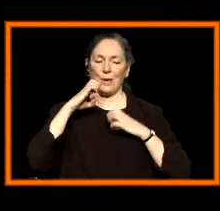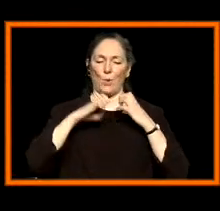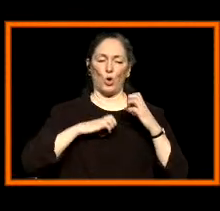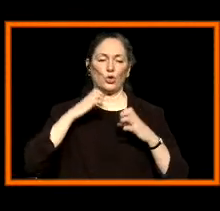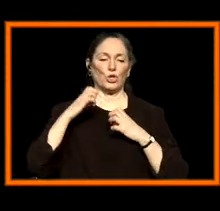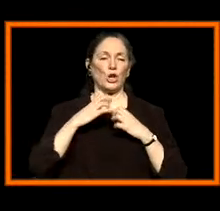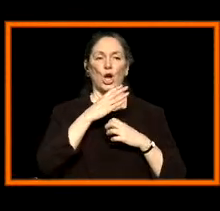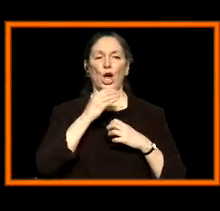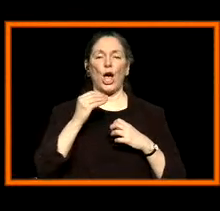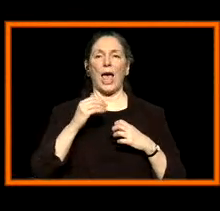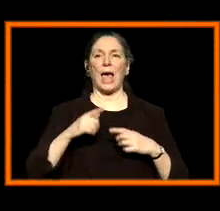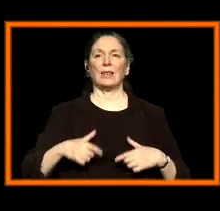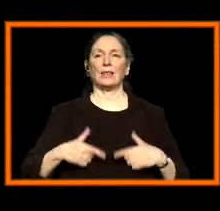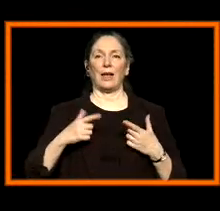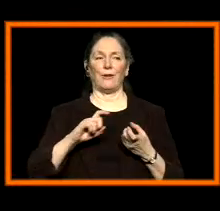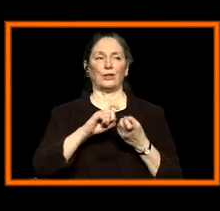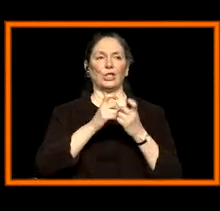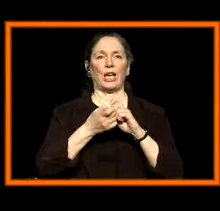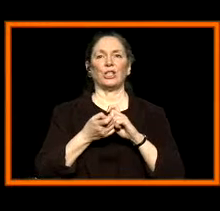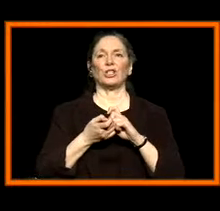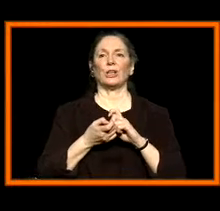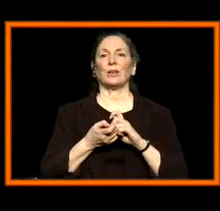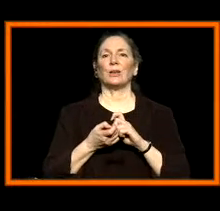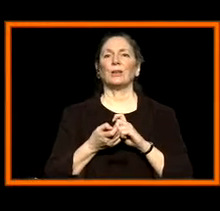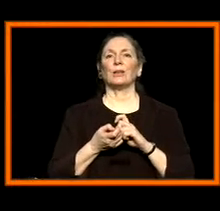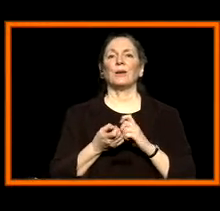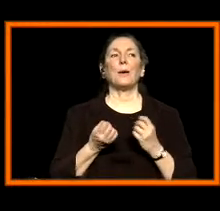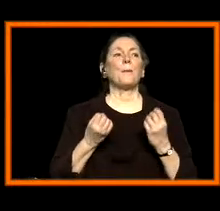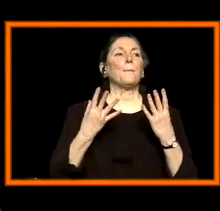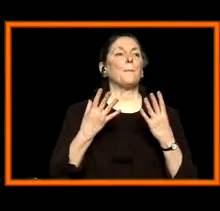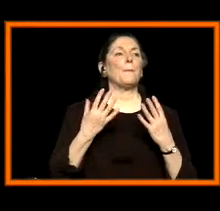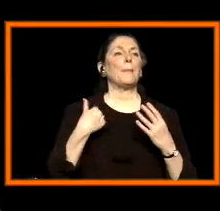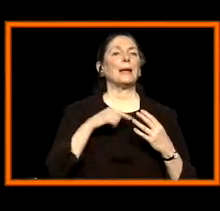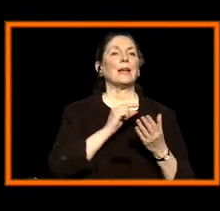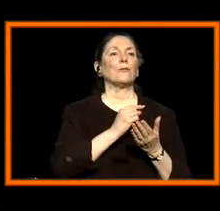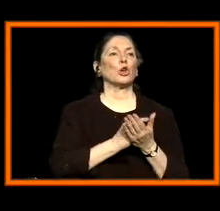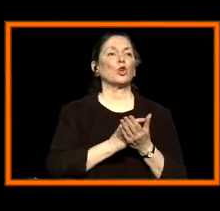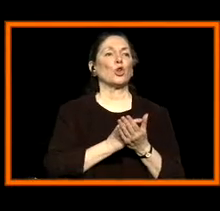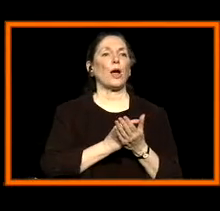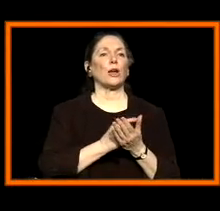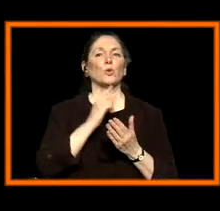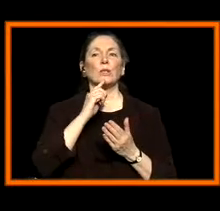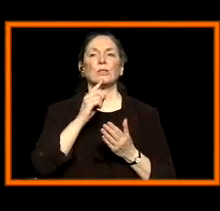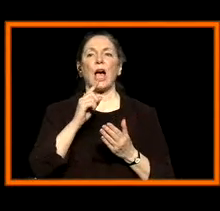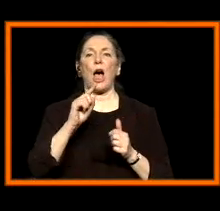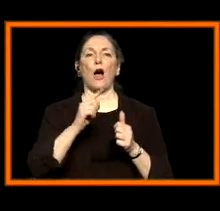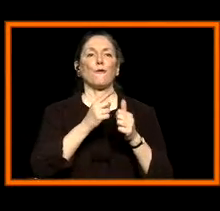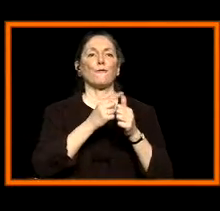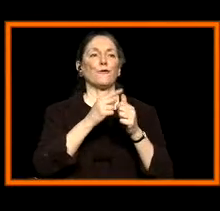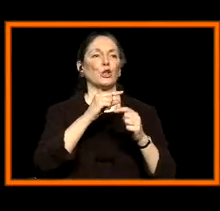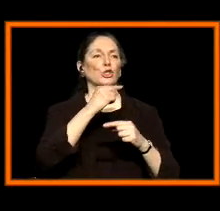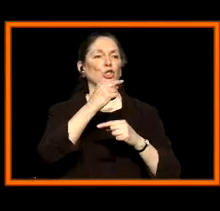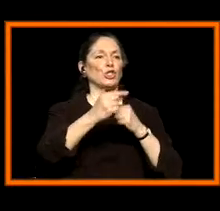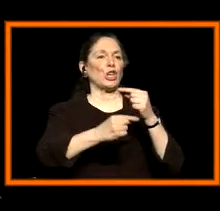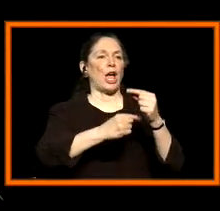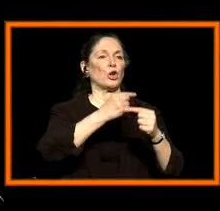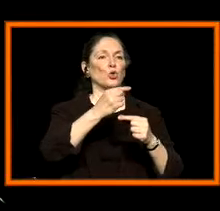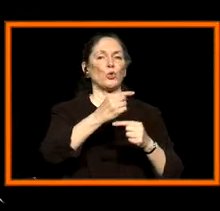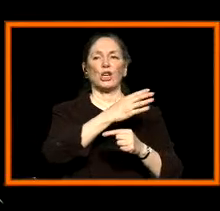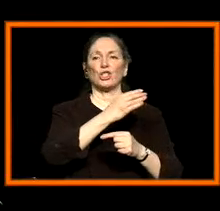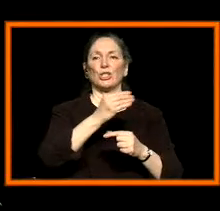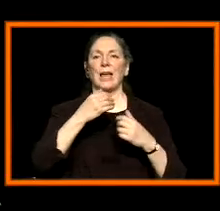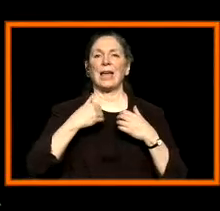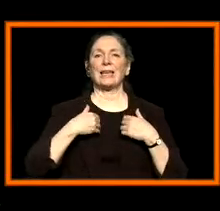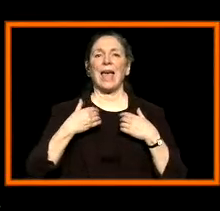emotional, and life-changing. Many of our graduates are first generation and